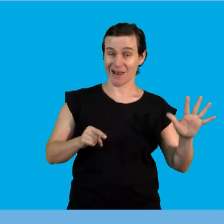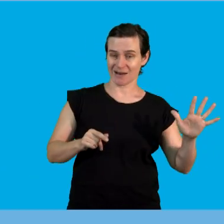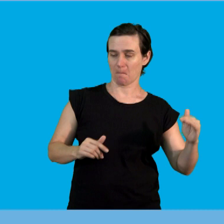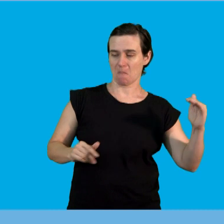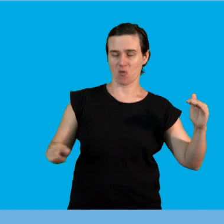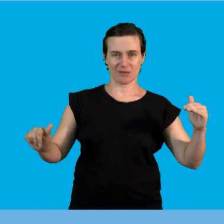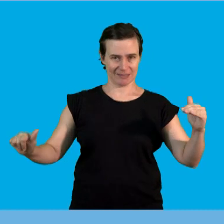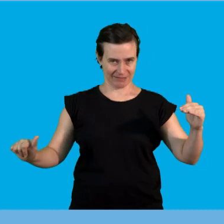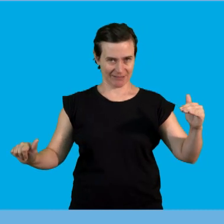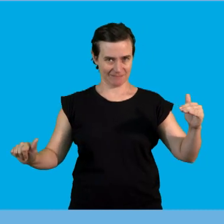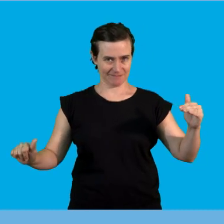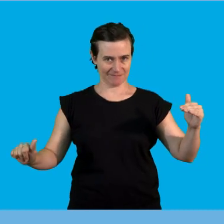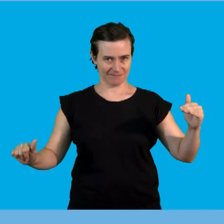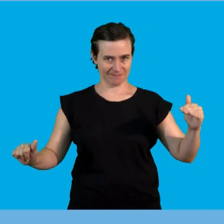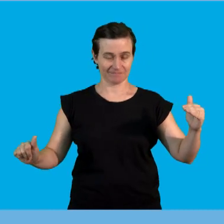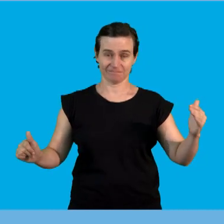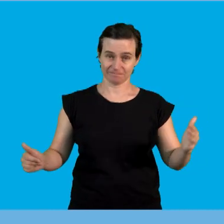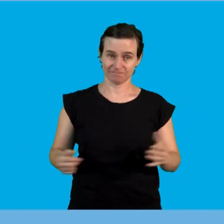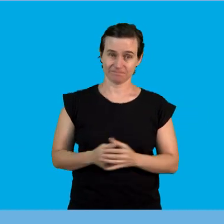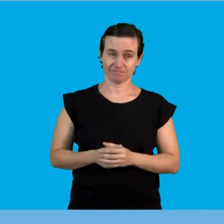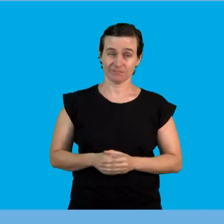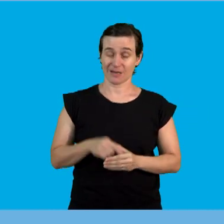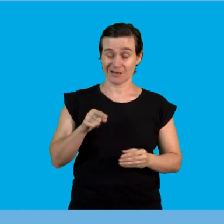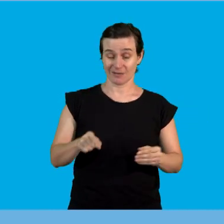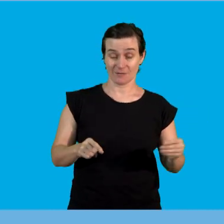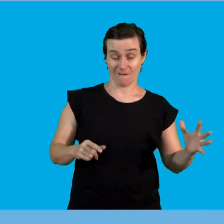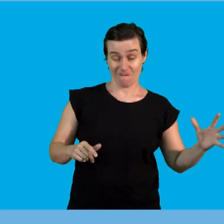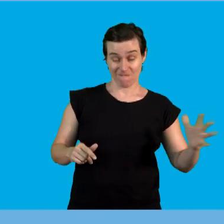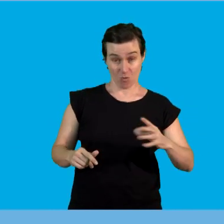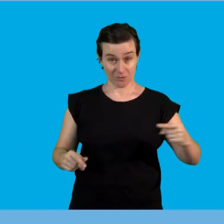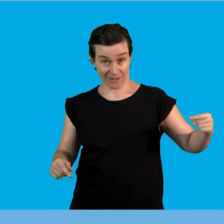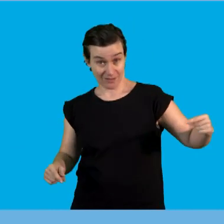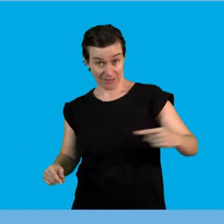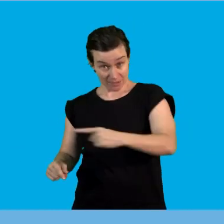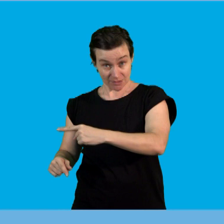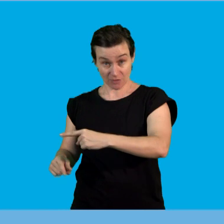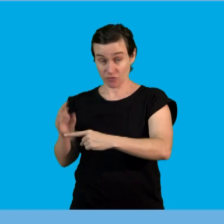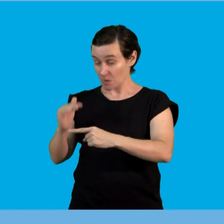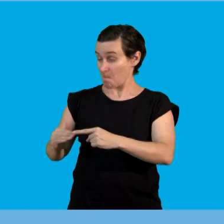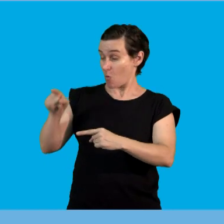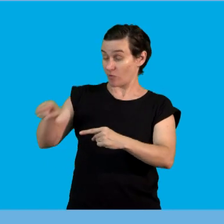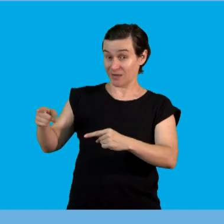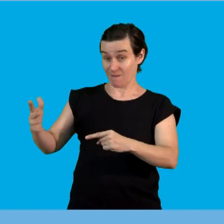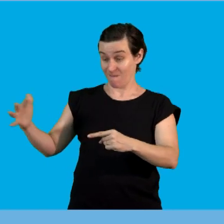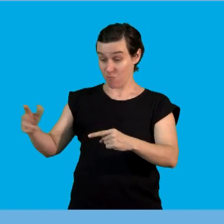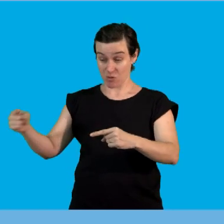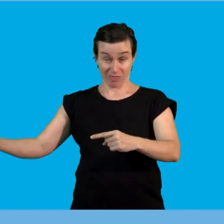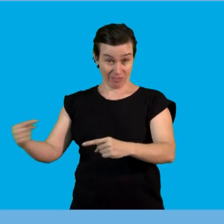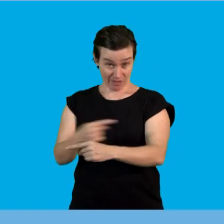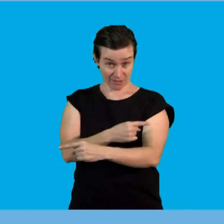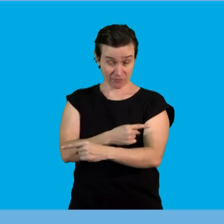is greater than the 6, because the one force applied in one direction is greater than the force applied in the opposite